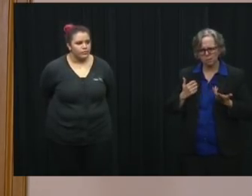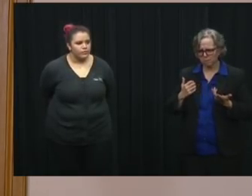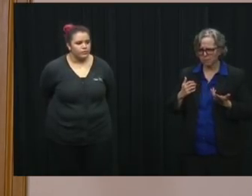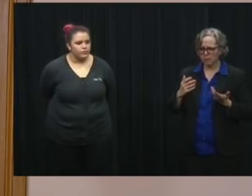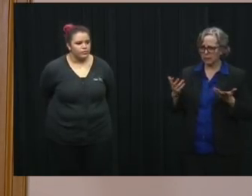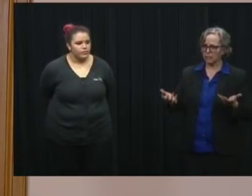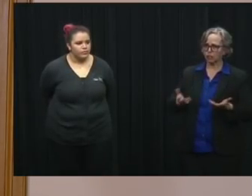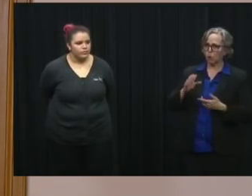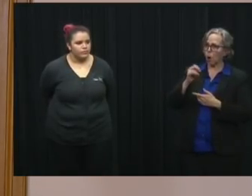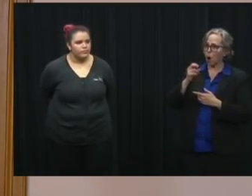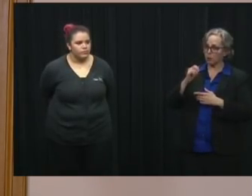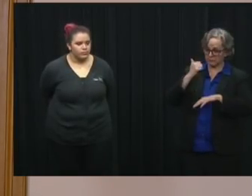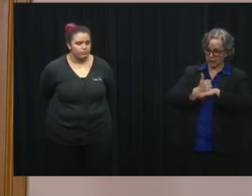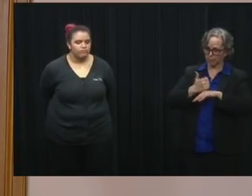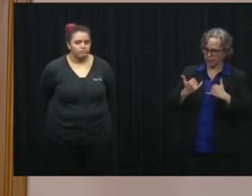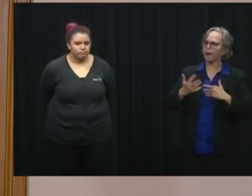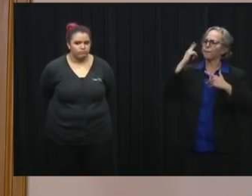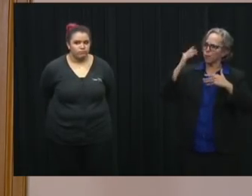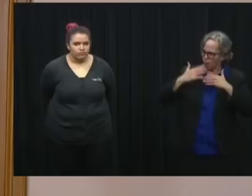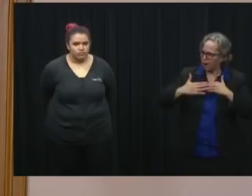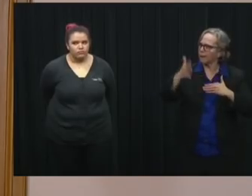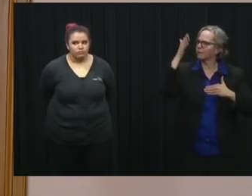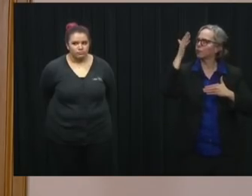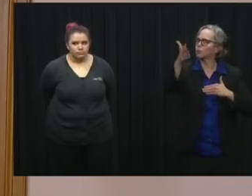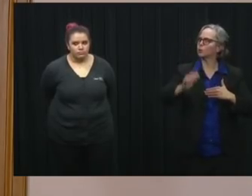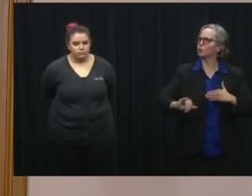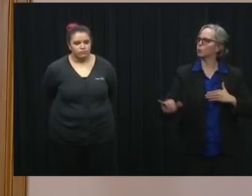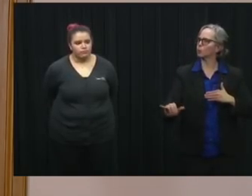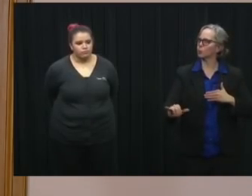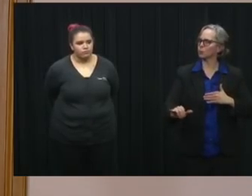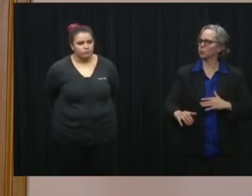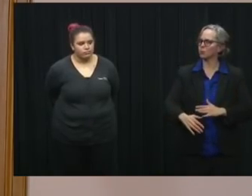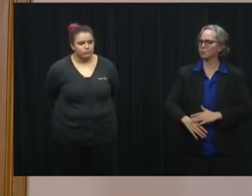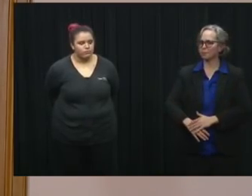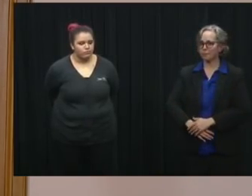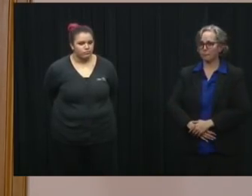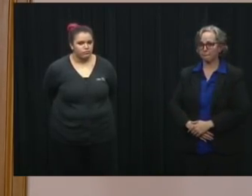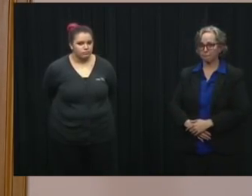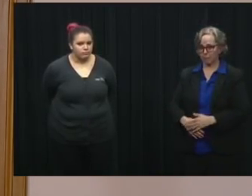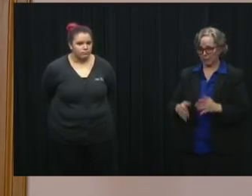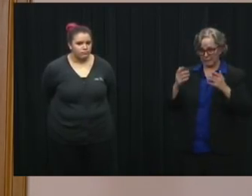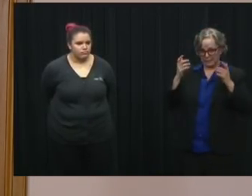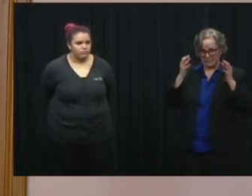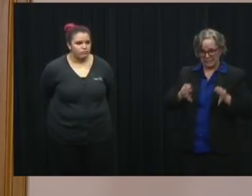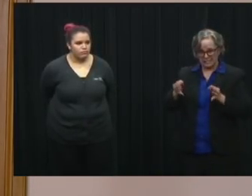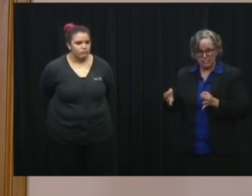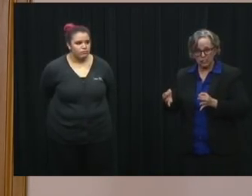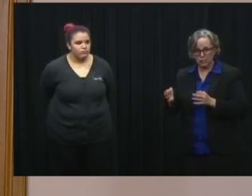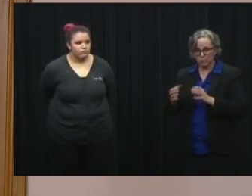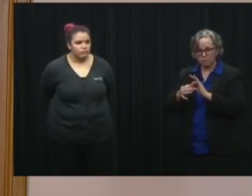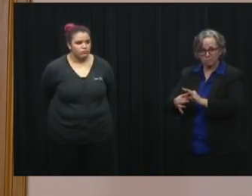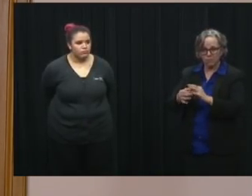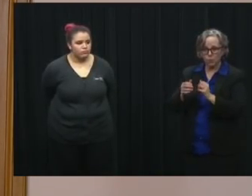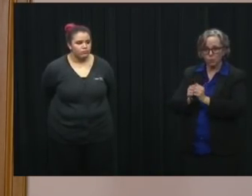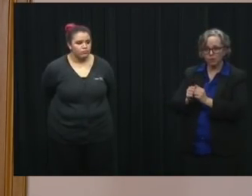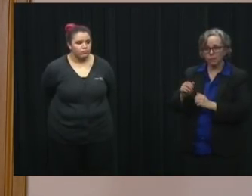future. The first, I guess, big decision we made had to do with the Arnold Classic here in